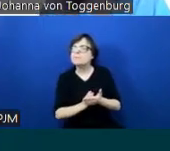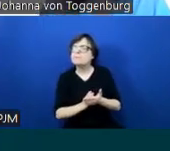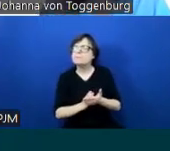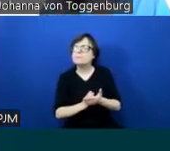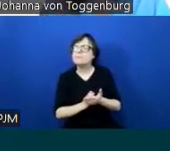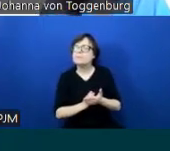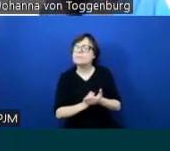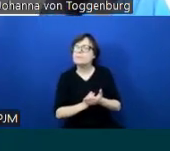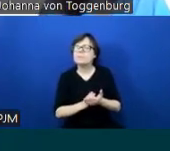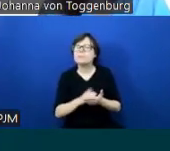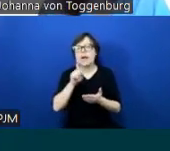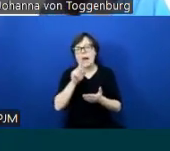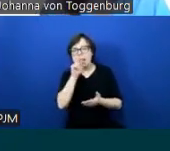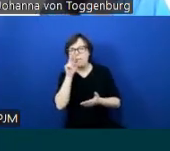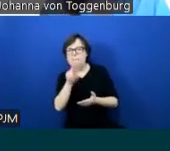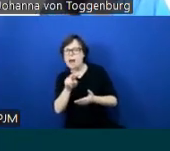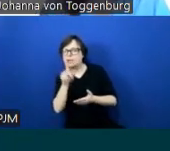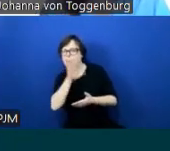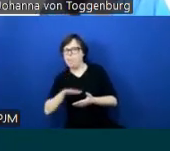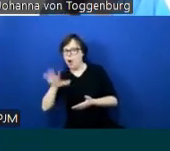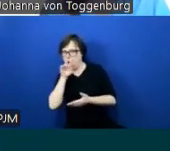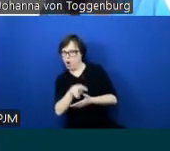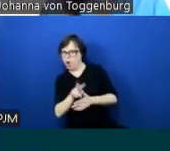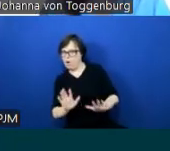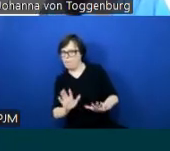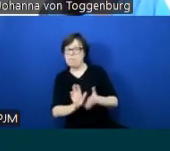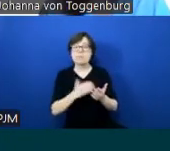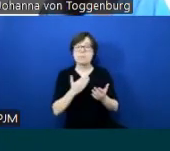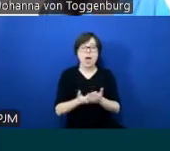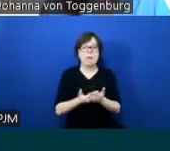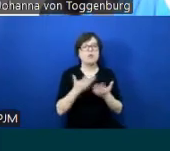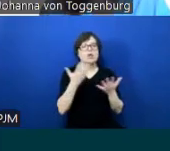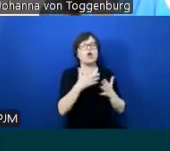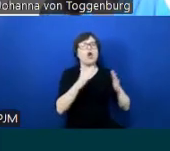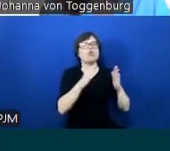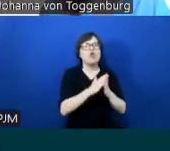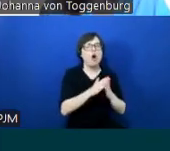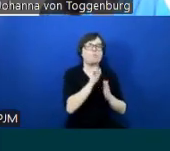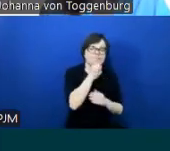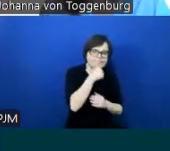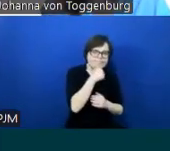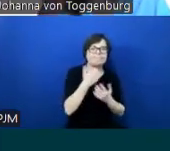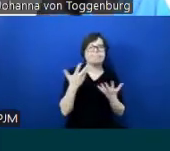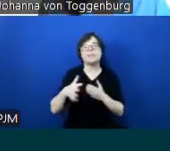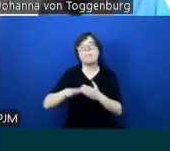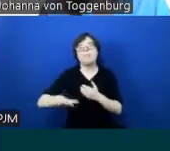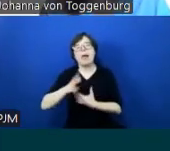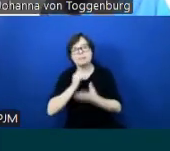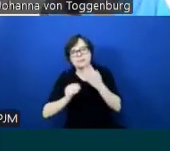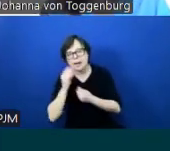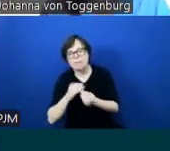perspective. Where are retirement homes, playgrounds, schools and daycare centers, clinics?